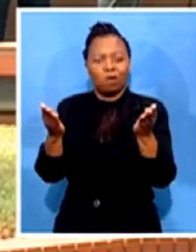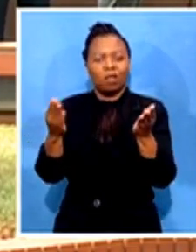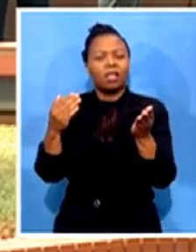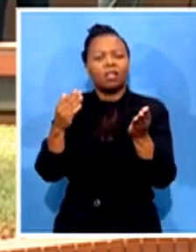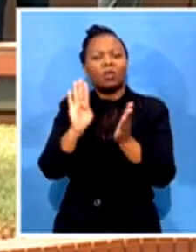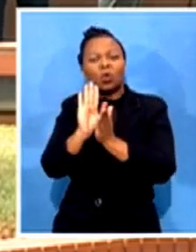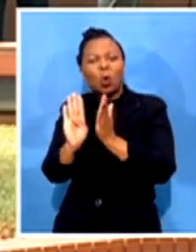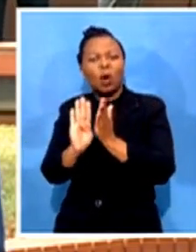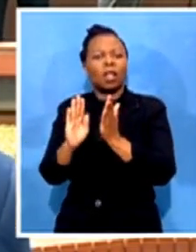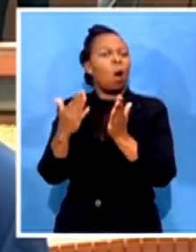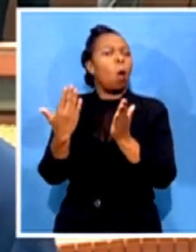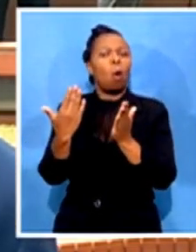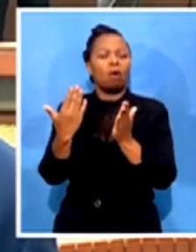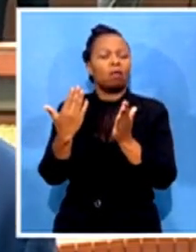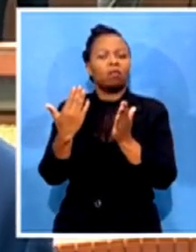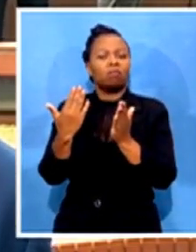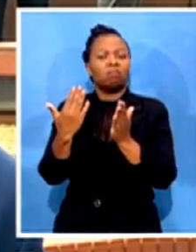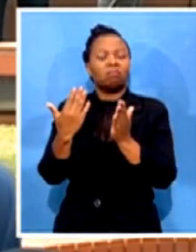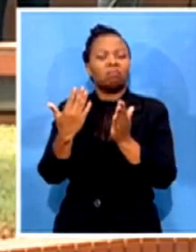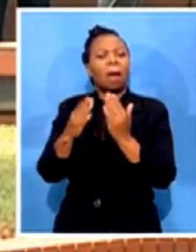as the province. Thank you very much.